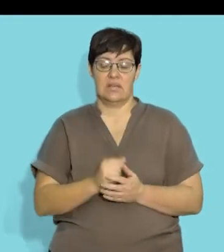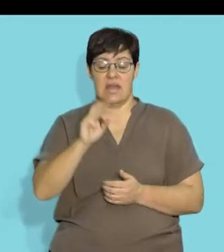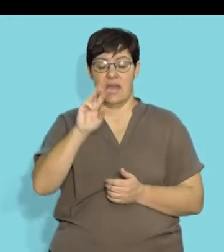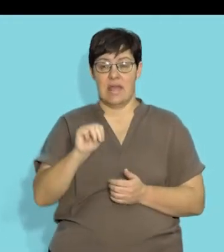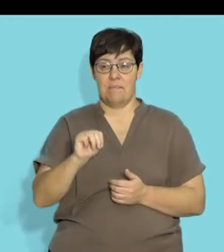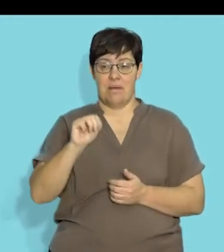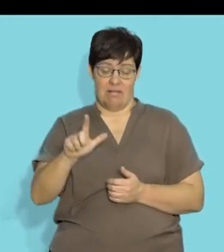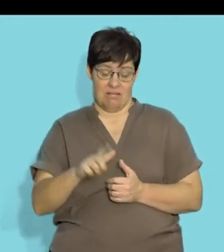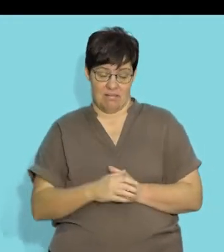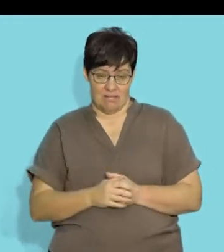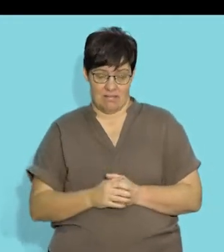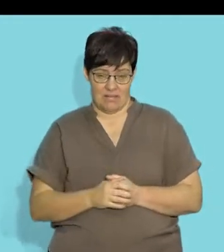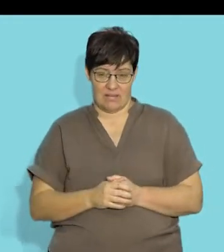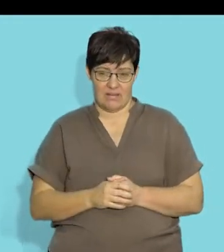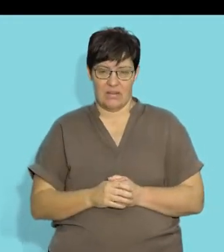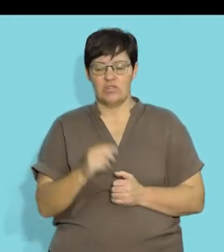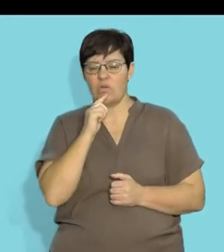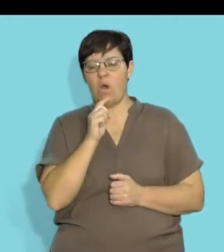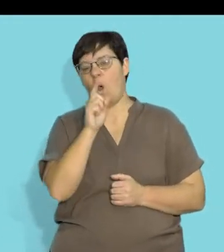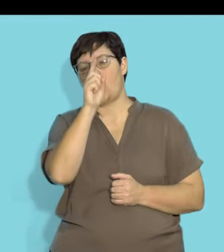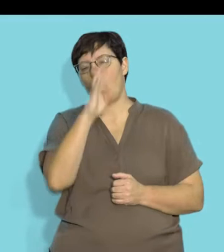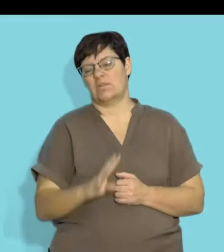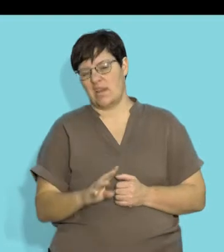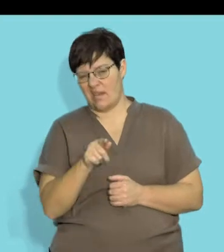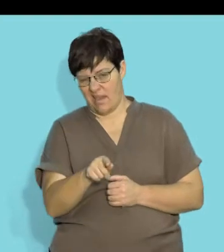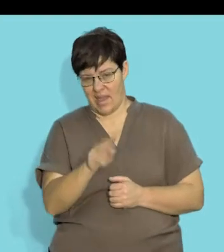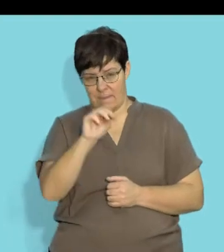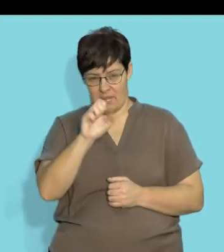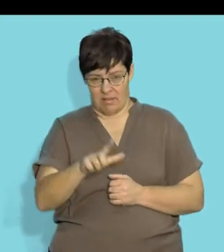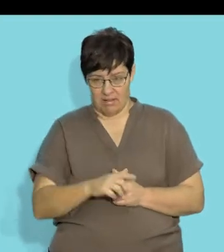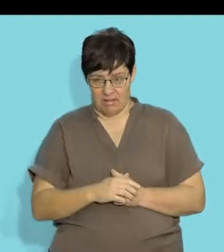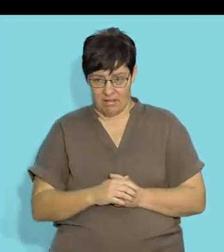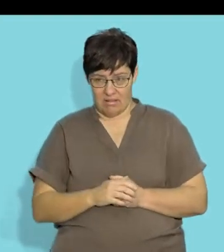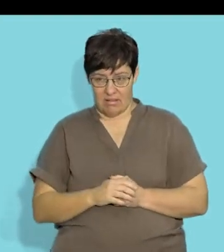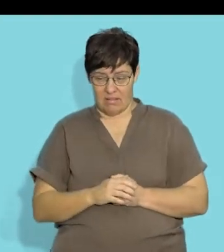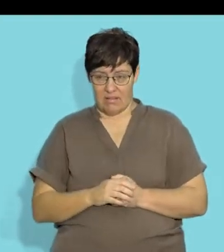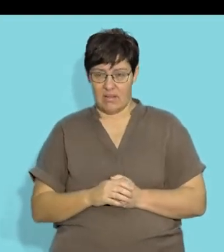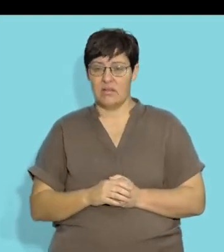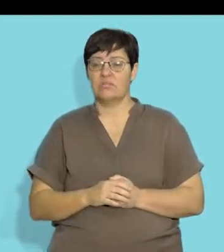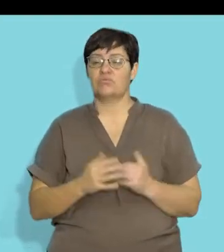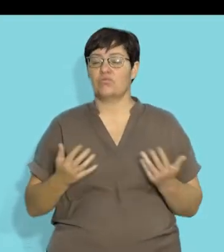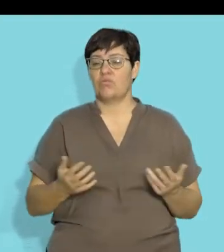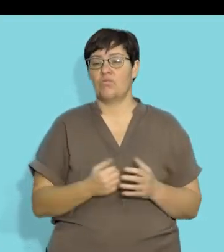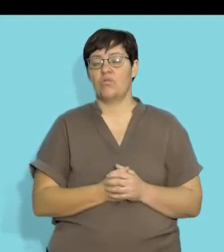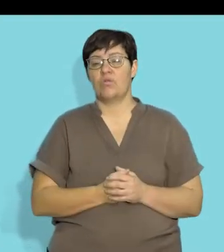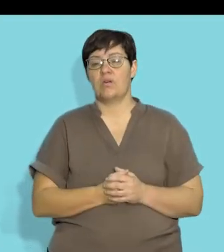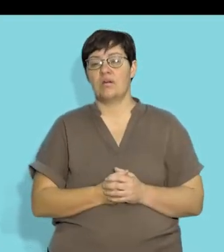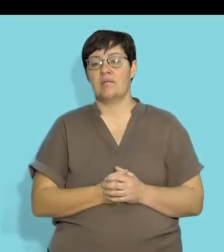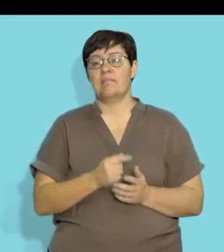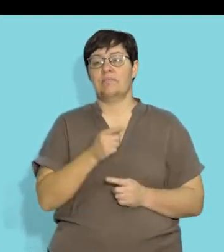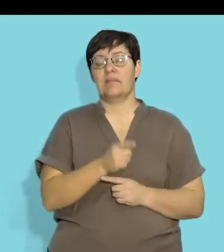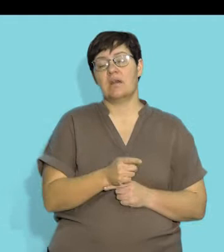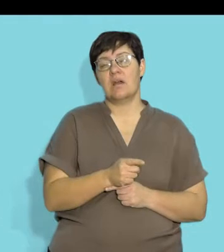milliliters. Okay, so this is like a quarter of a milliliter. So if we know the moles of substance and we know the volume of